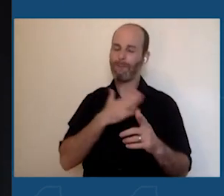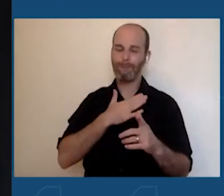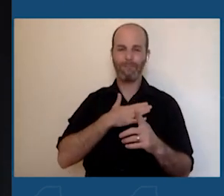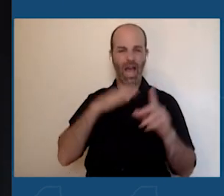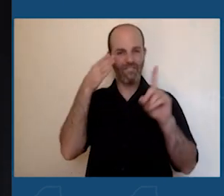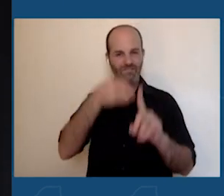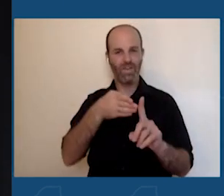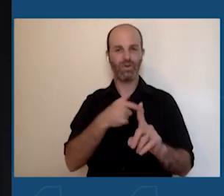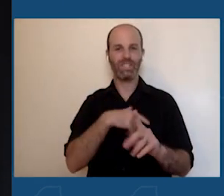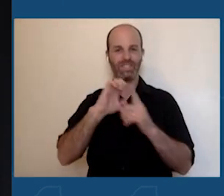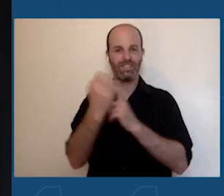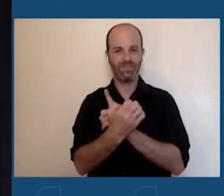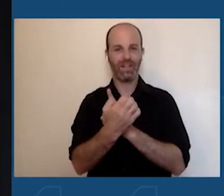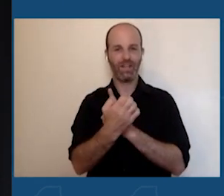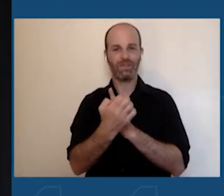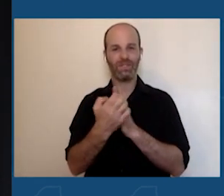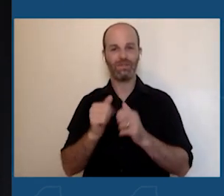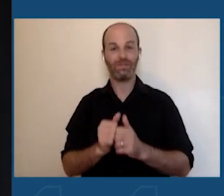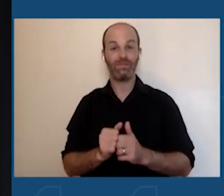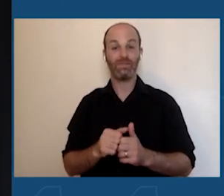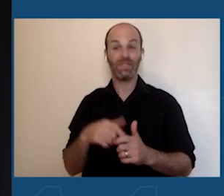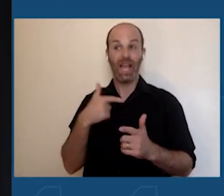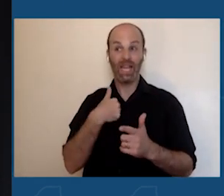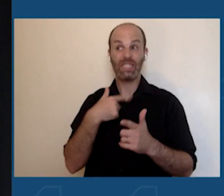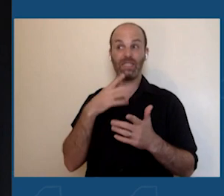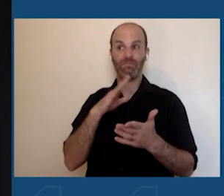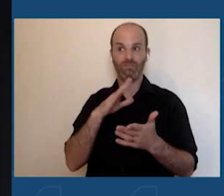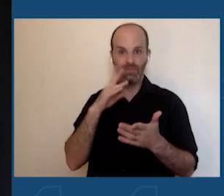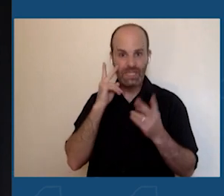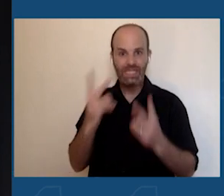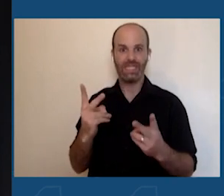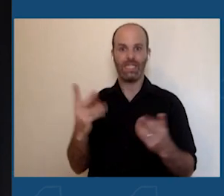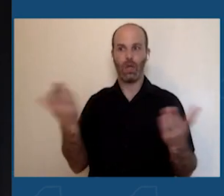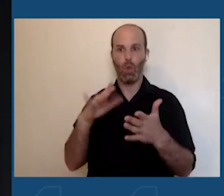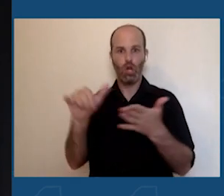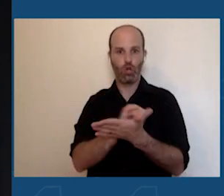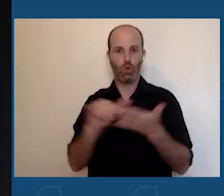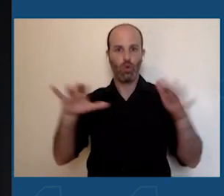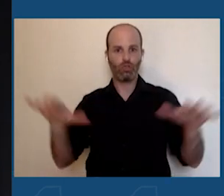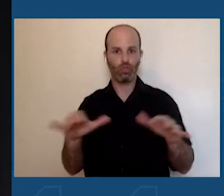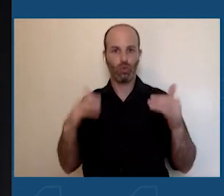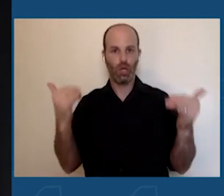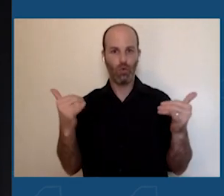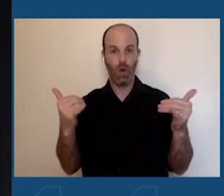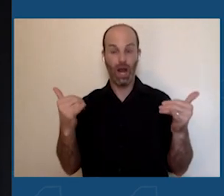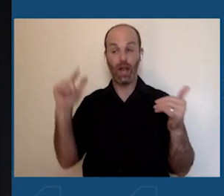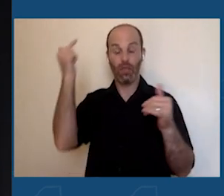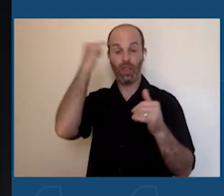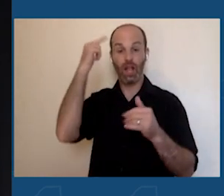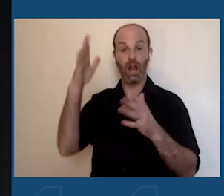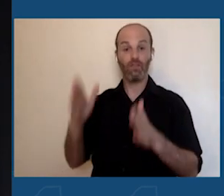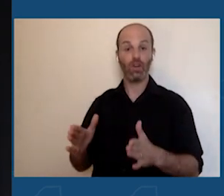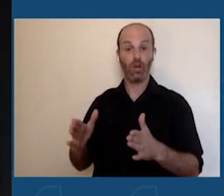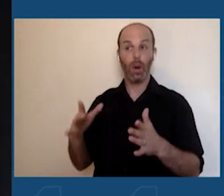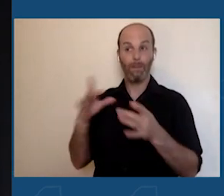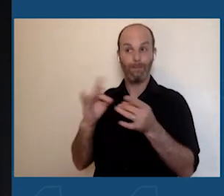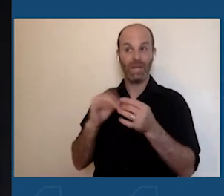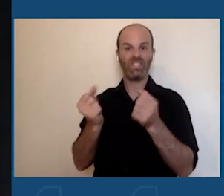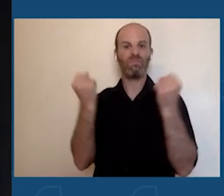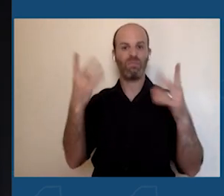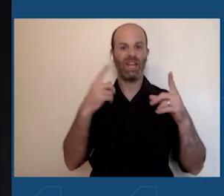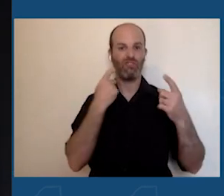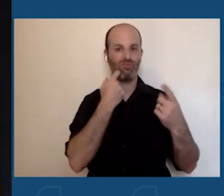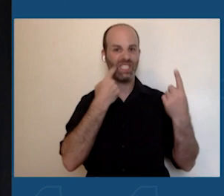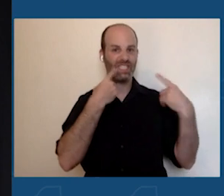to see what New York is doing right now. And the governor mentioned many of her achievements, these recent